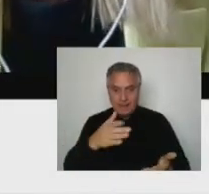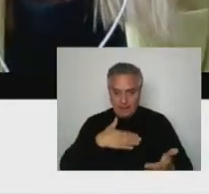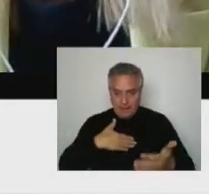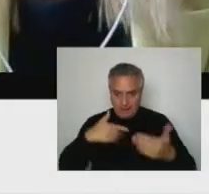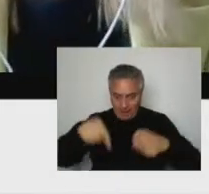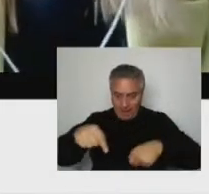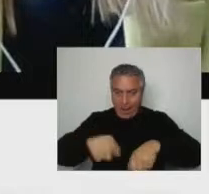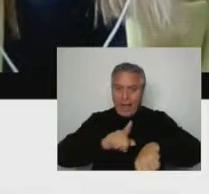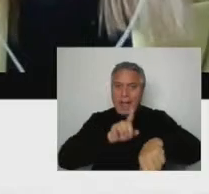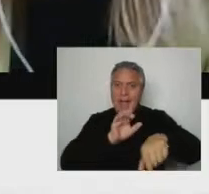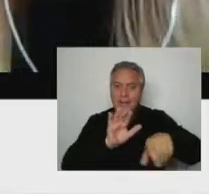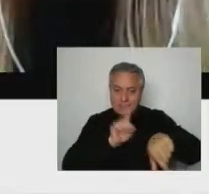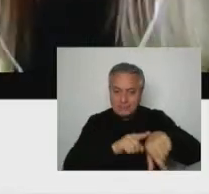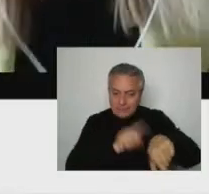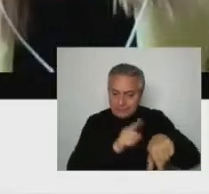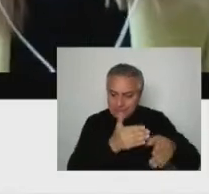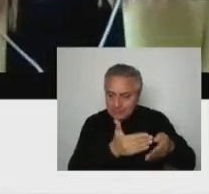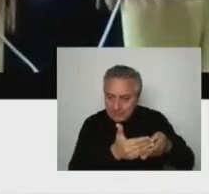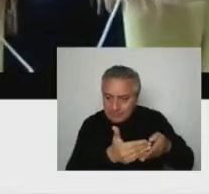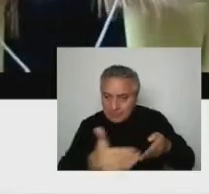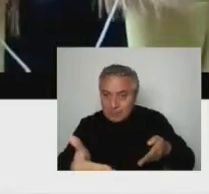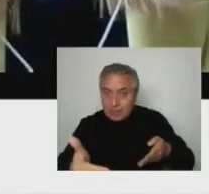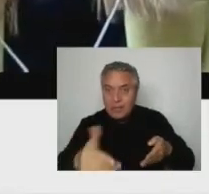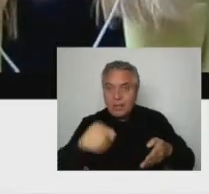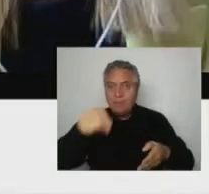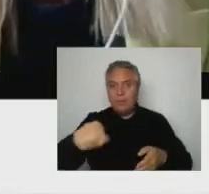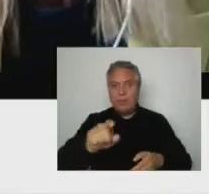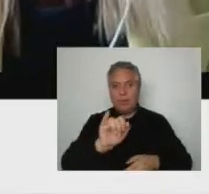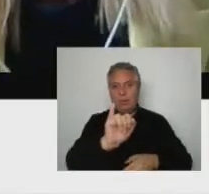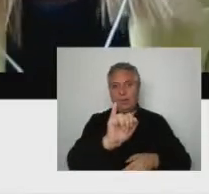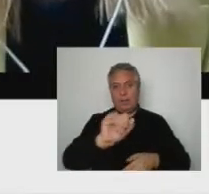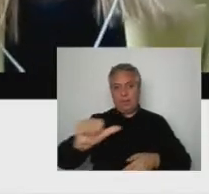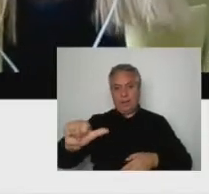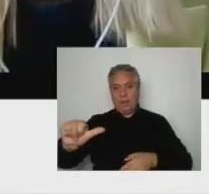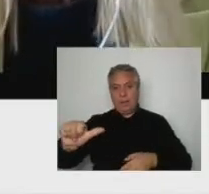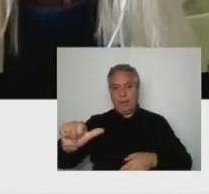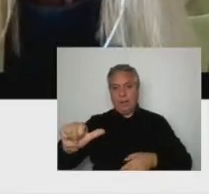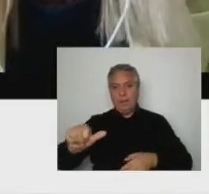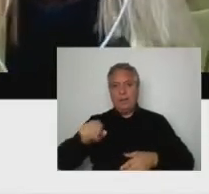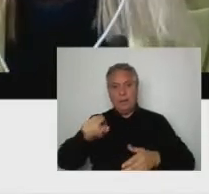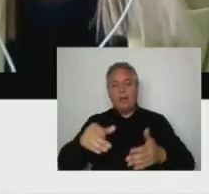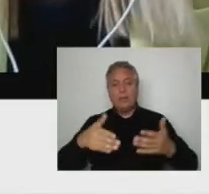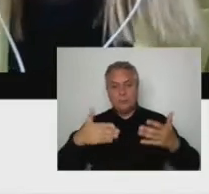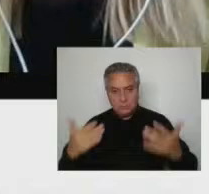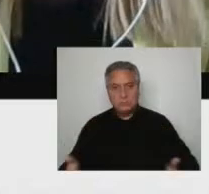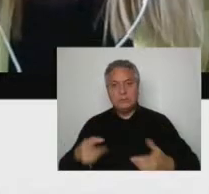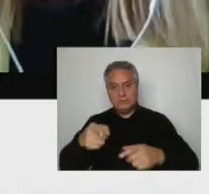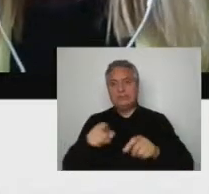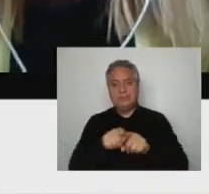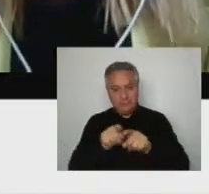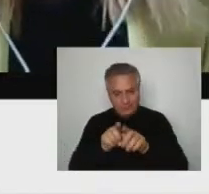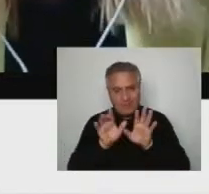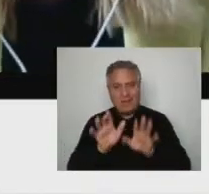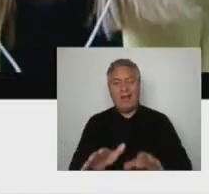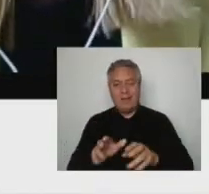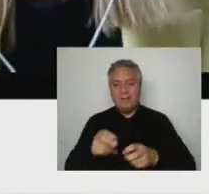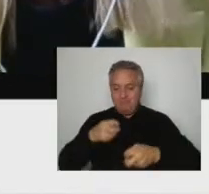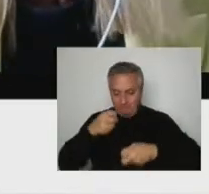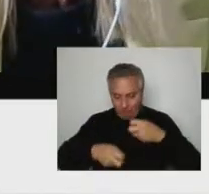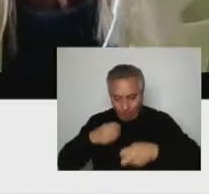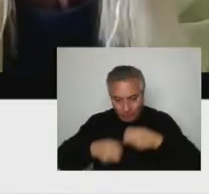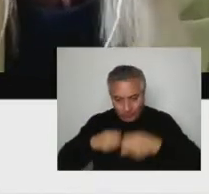a time of artificial, or in an era of artificial intelligence. It's very important to emphasize